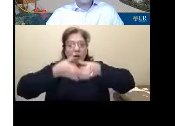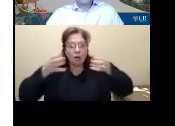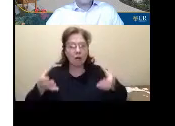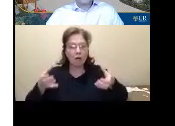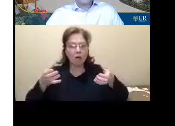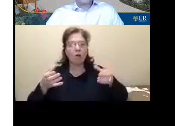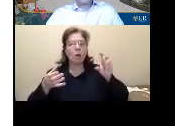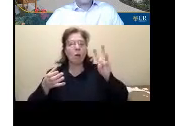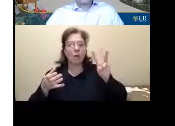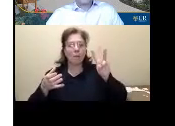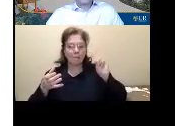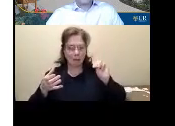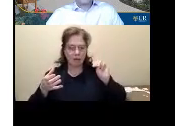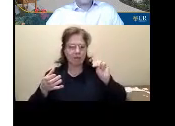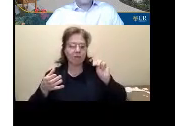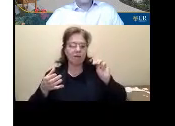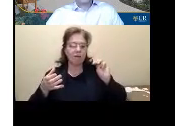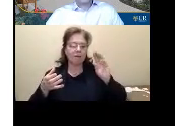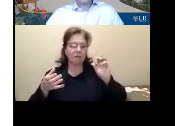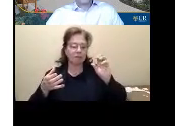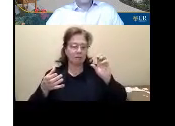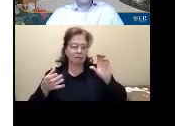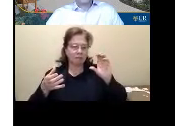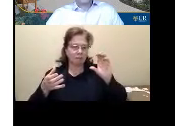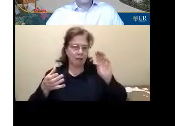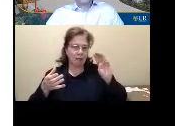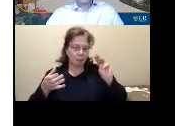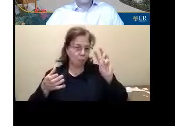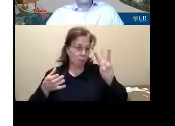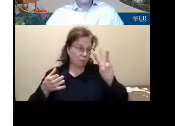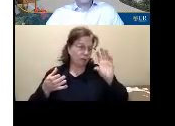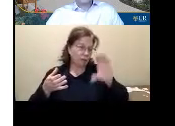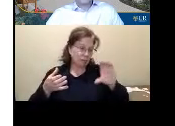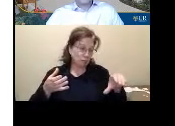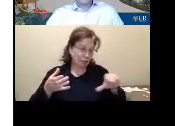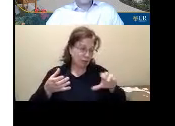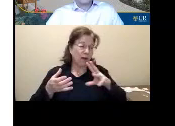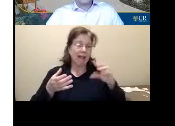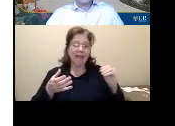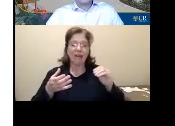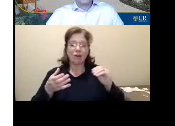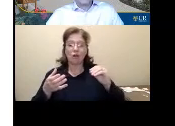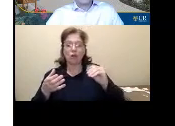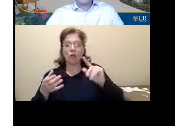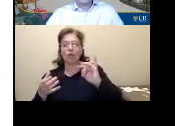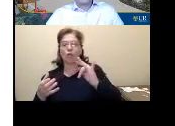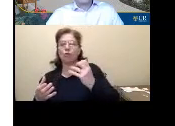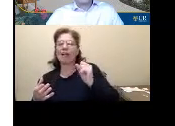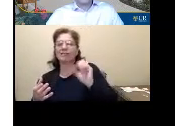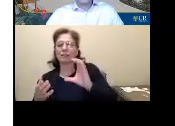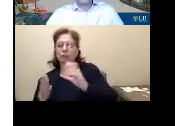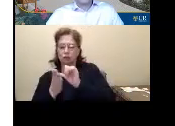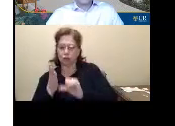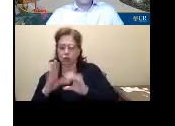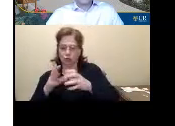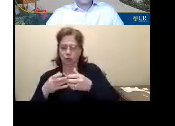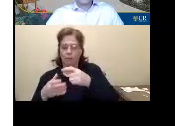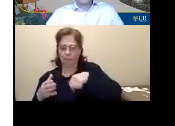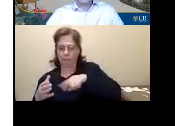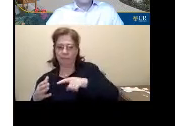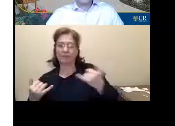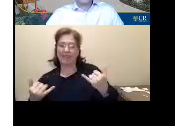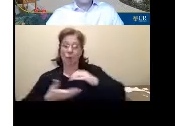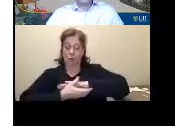Cancer Center, with our primary care providers and our thoracic surgeons. So on the physician side, we have a pretty good collaborative that's working